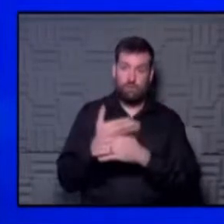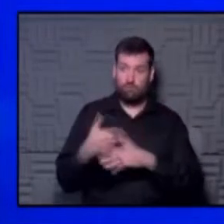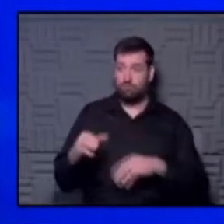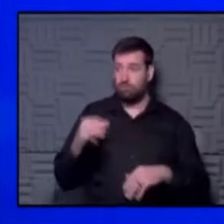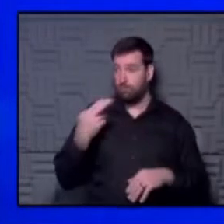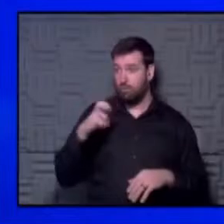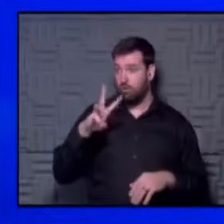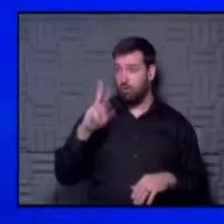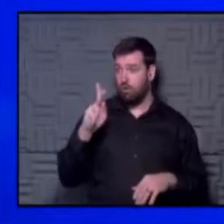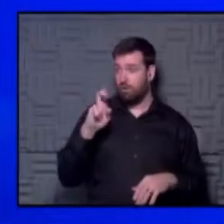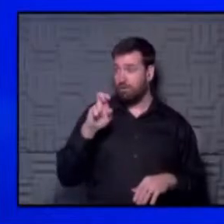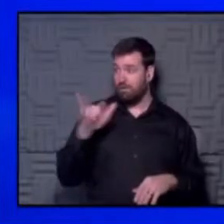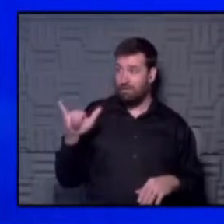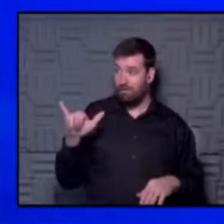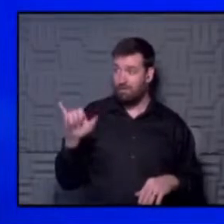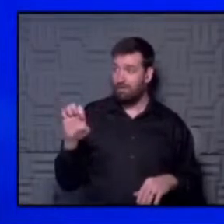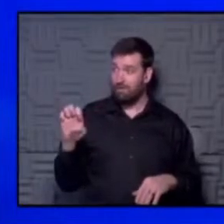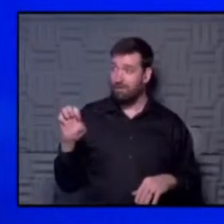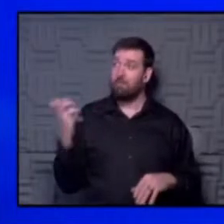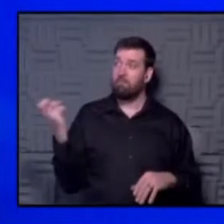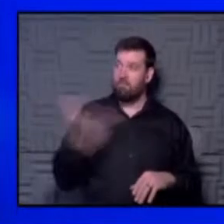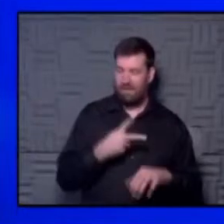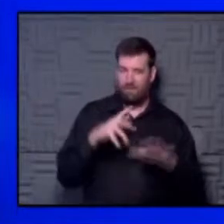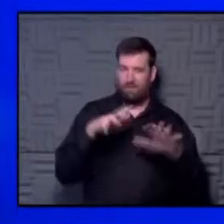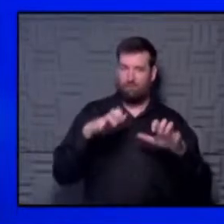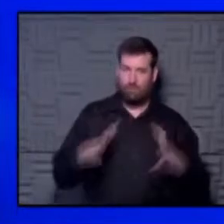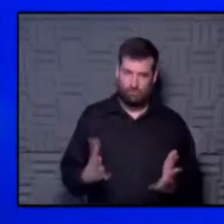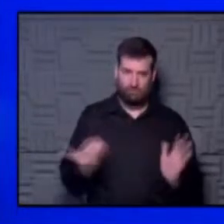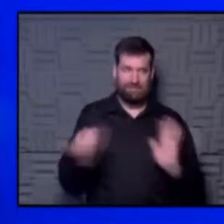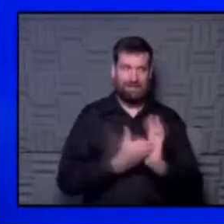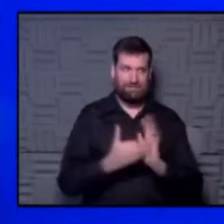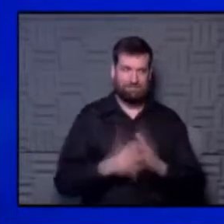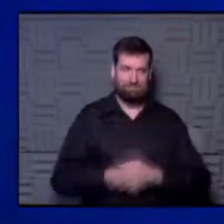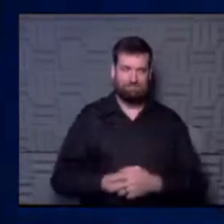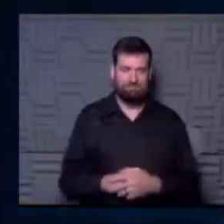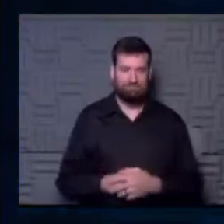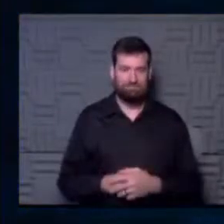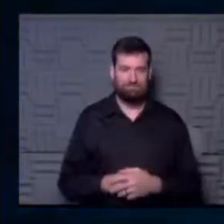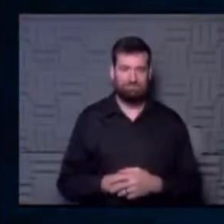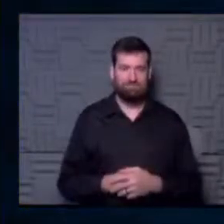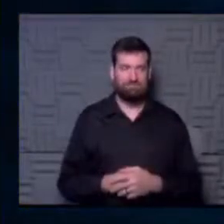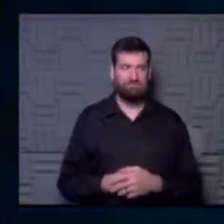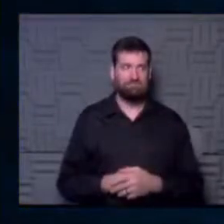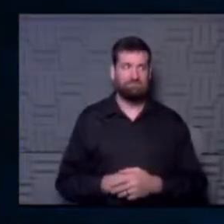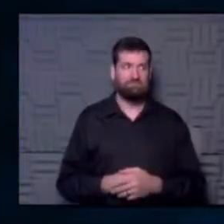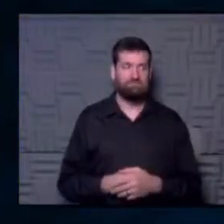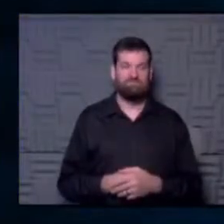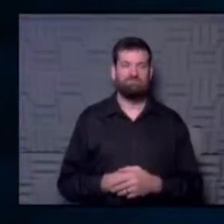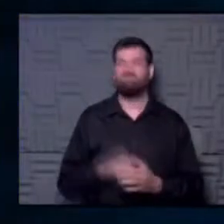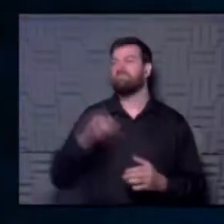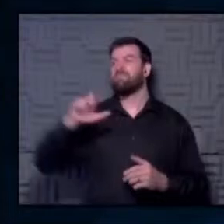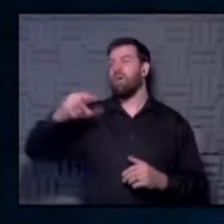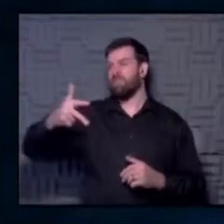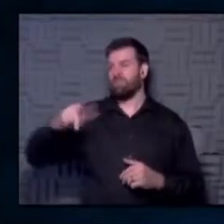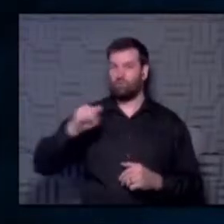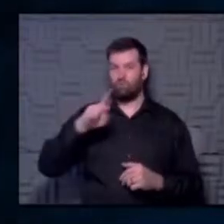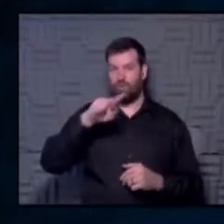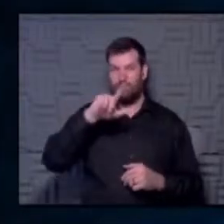Hawkeye and I, we're back in the freezer again. The trilogy. Yeah, the trilogy.